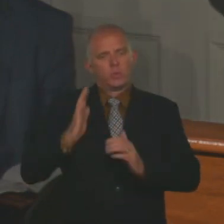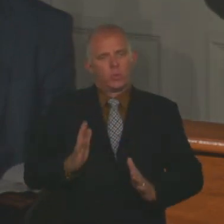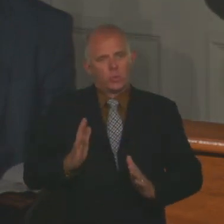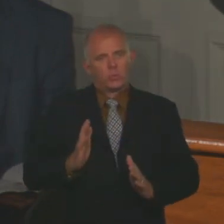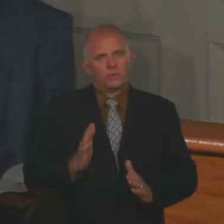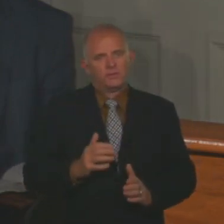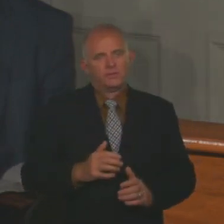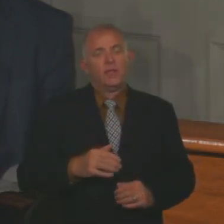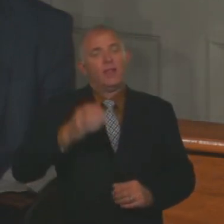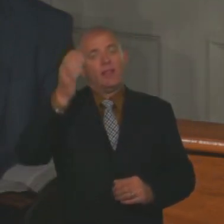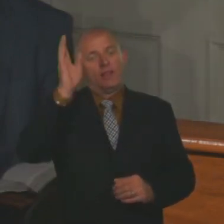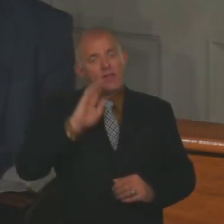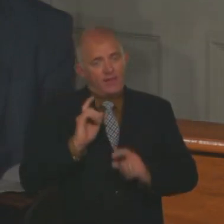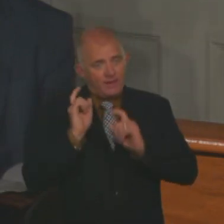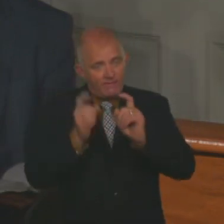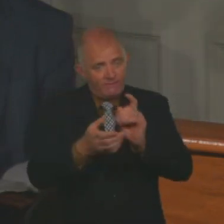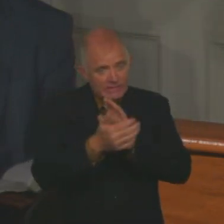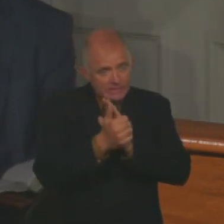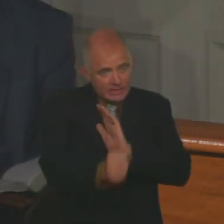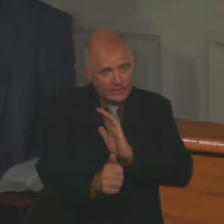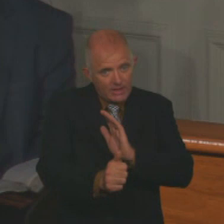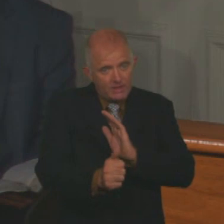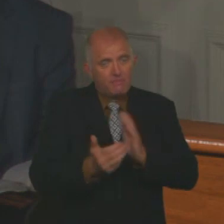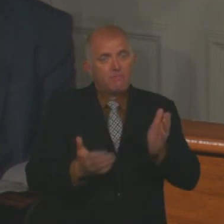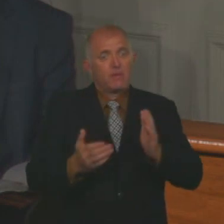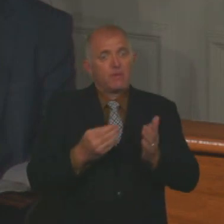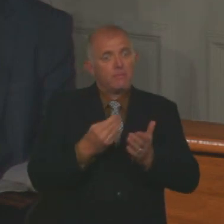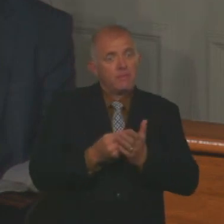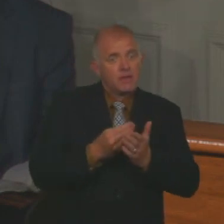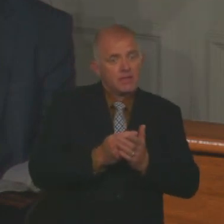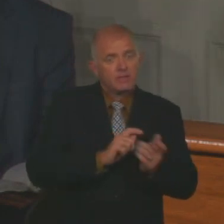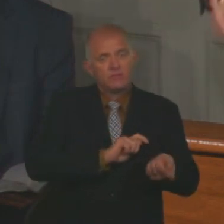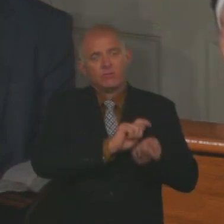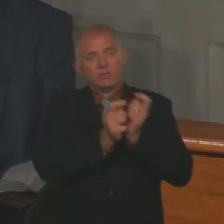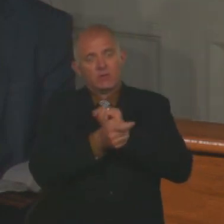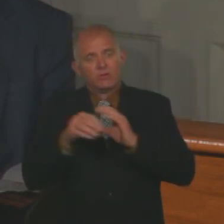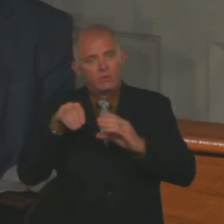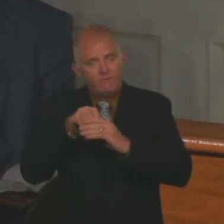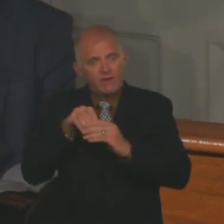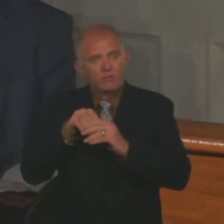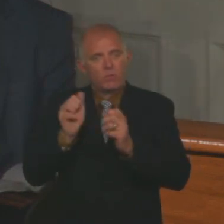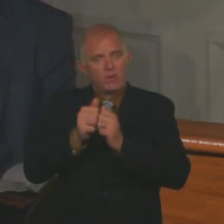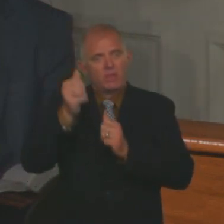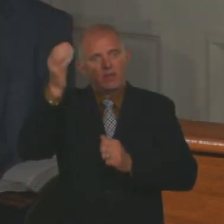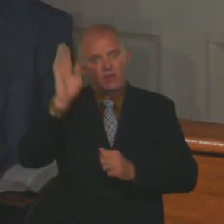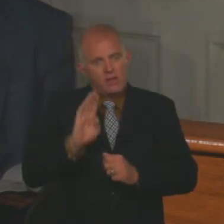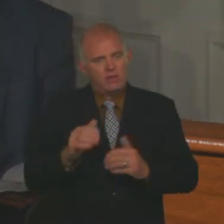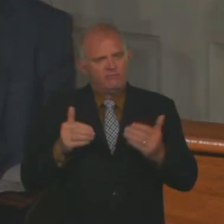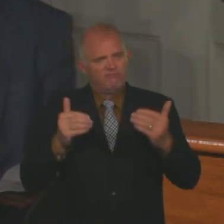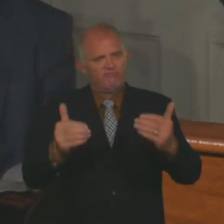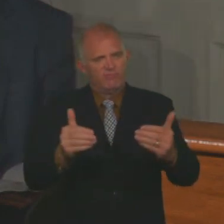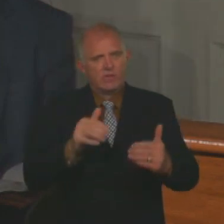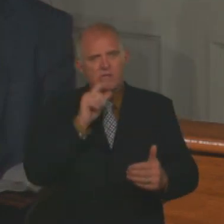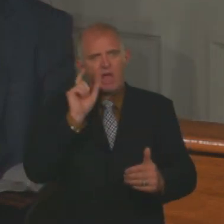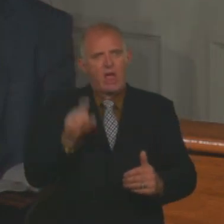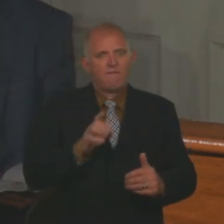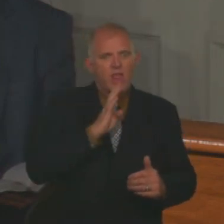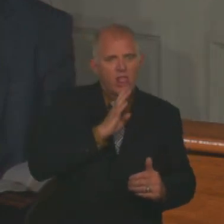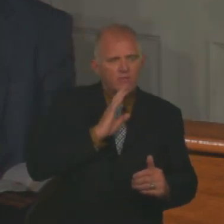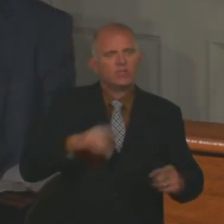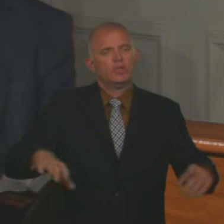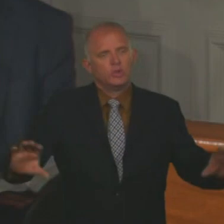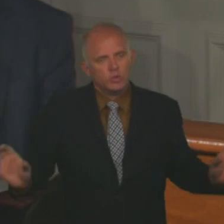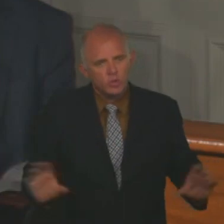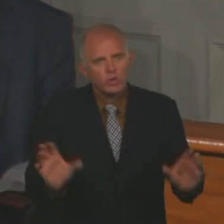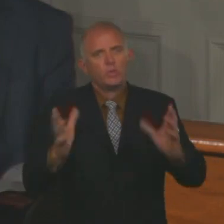given you a gift to turn a buck and to invest in the things of God. And if that's what God wants you to do, do it. Don't just say you're doing it, do it.